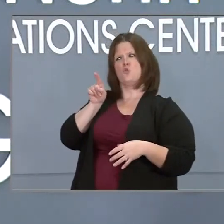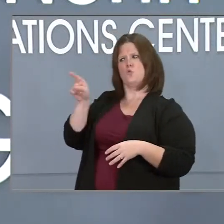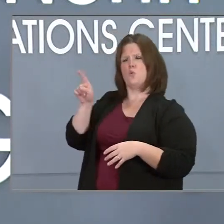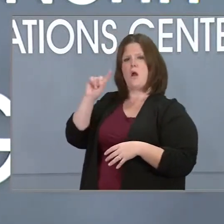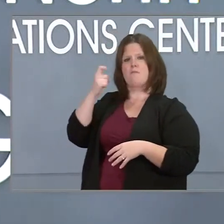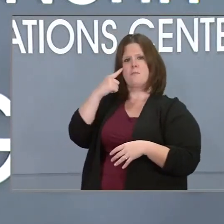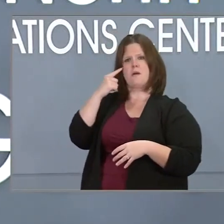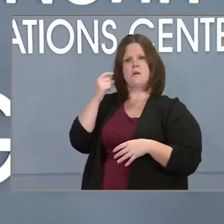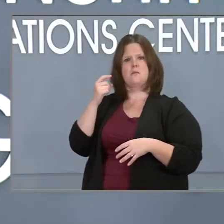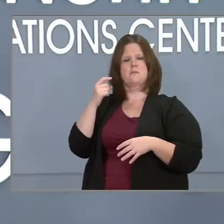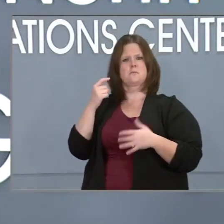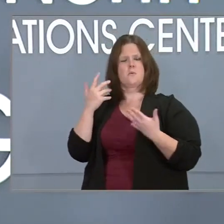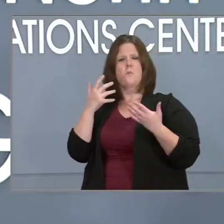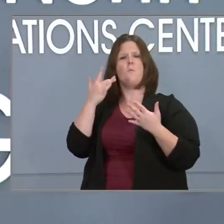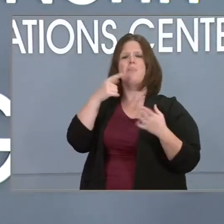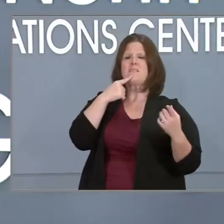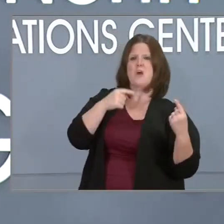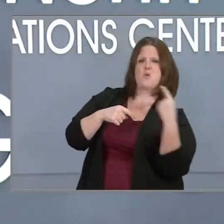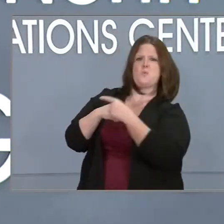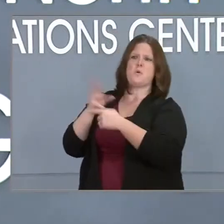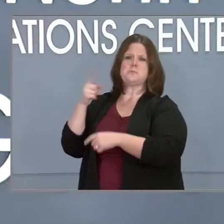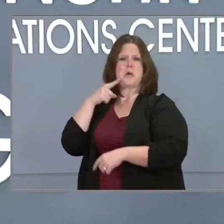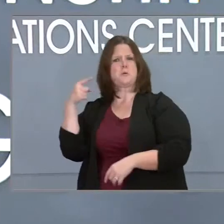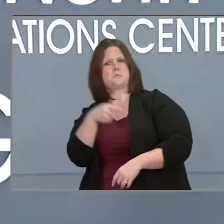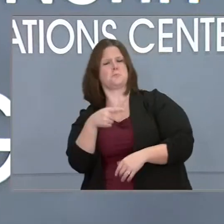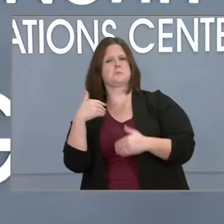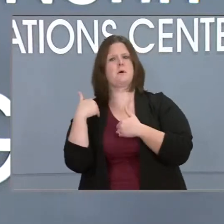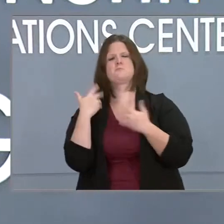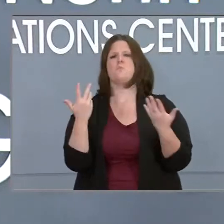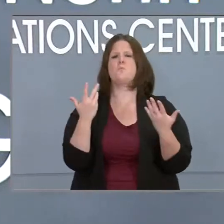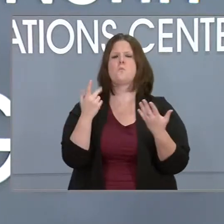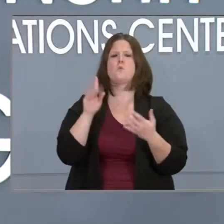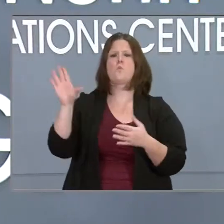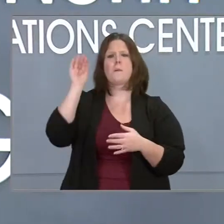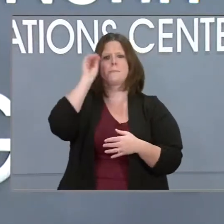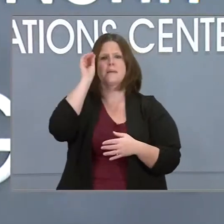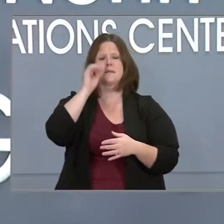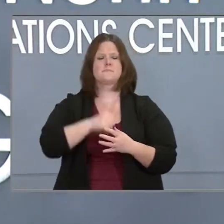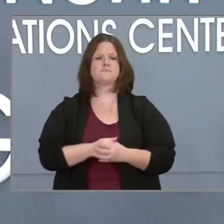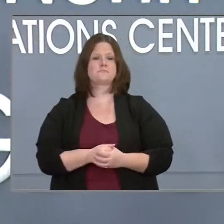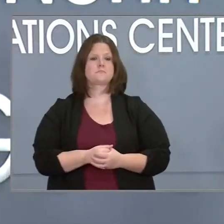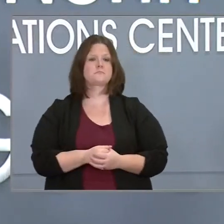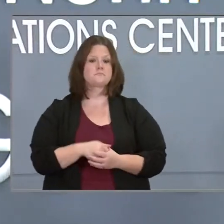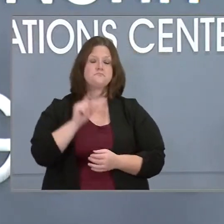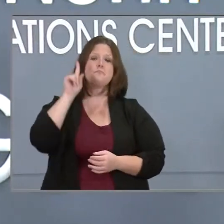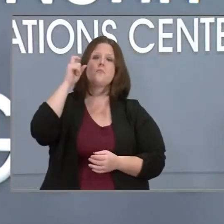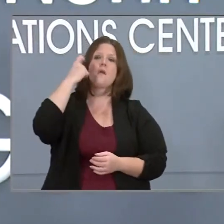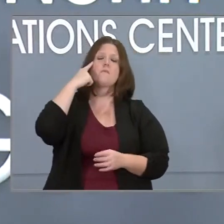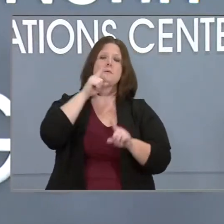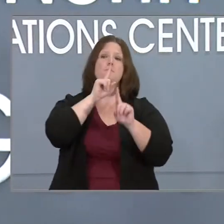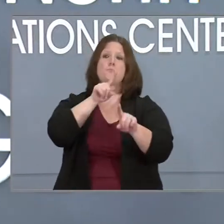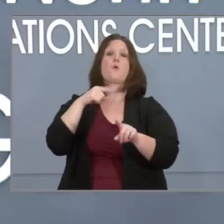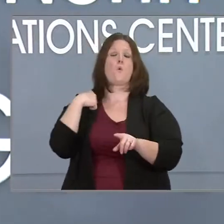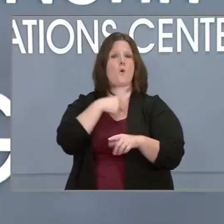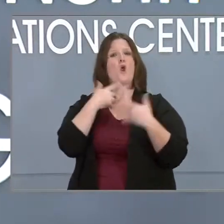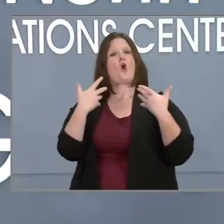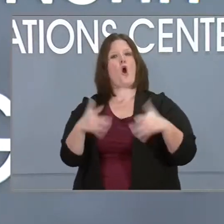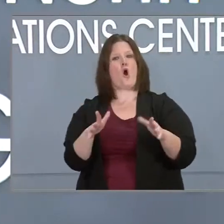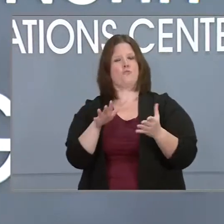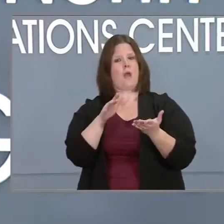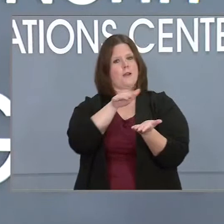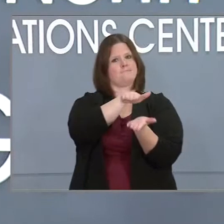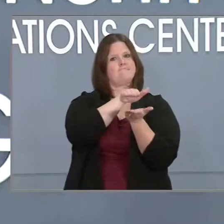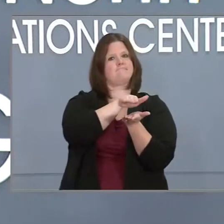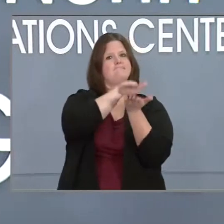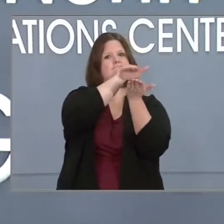this and not us? Well, we have provided the school systems with a toolkit, and we have